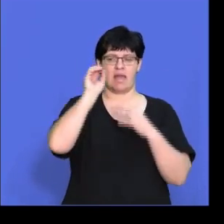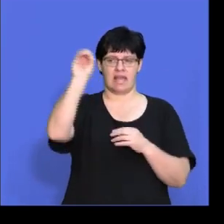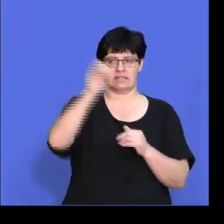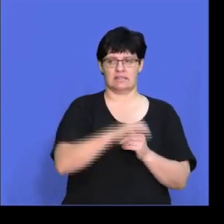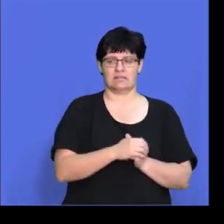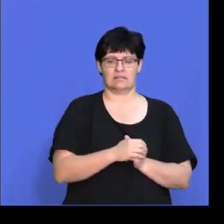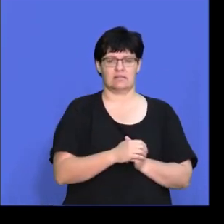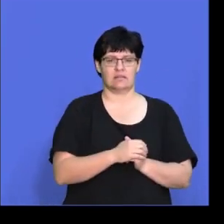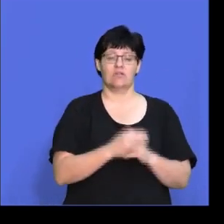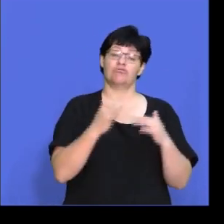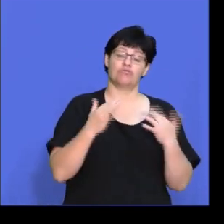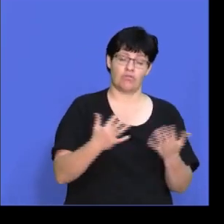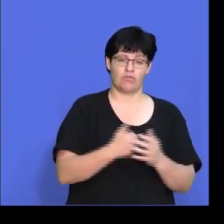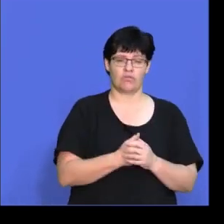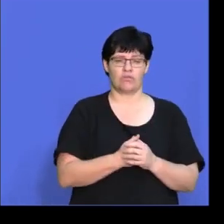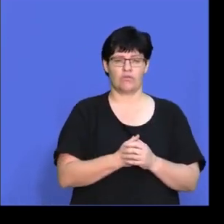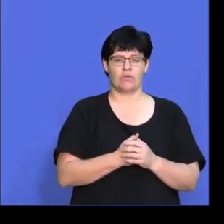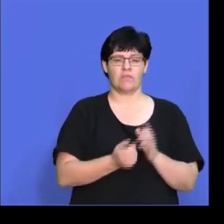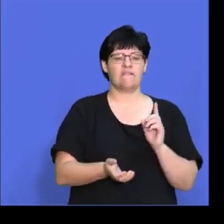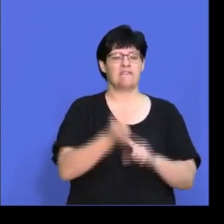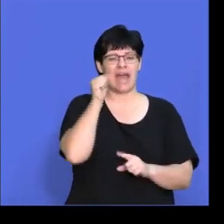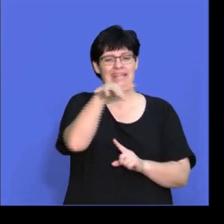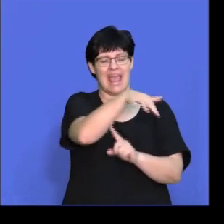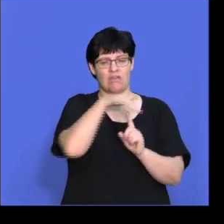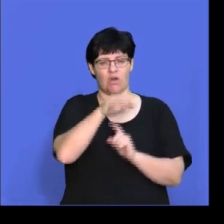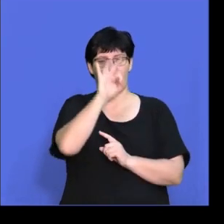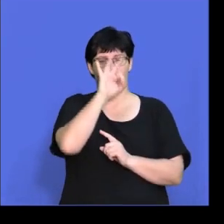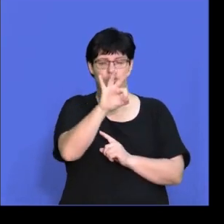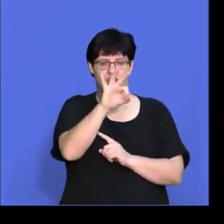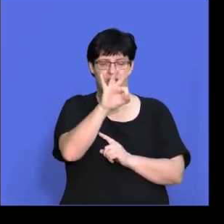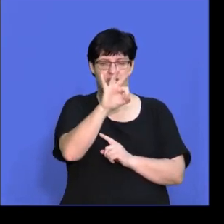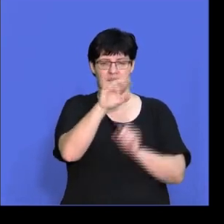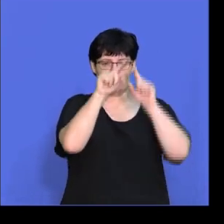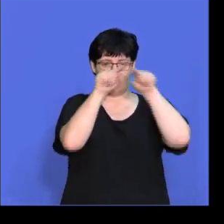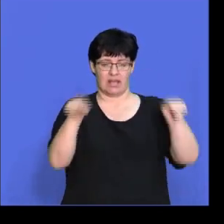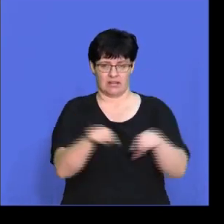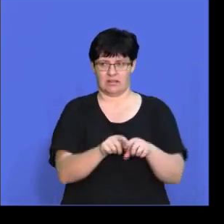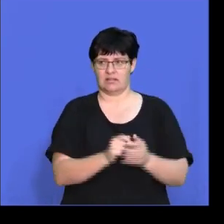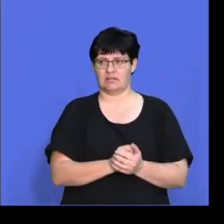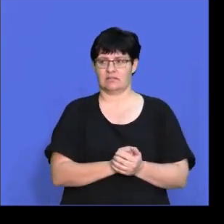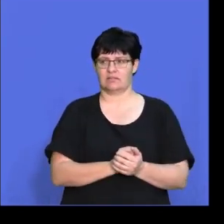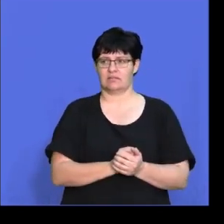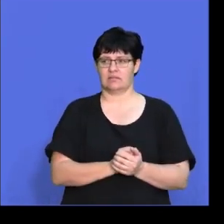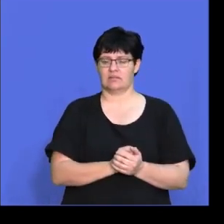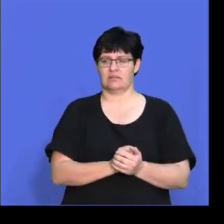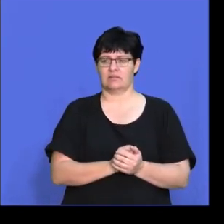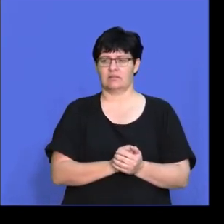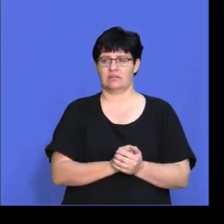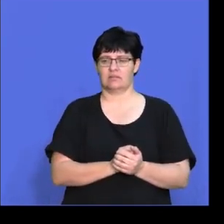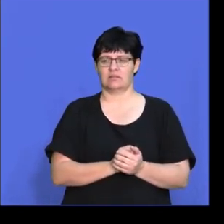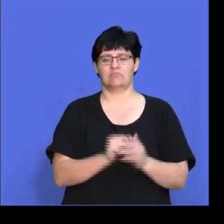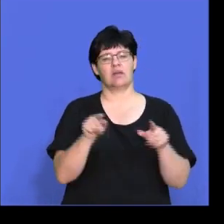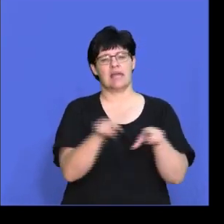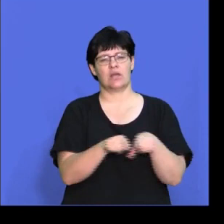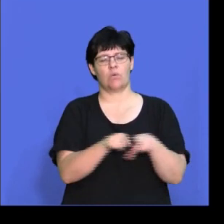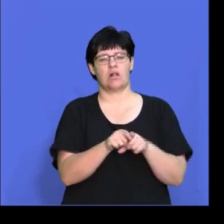formula. Okay, so let's find the area of the three triangles. So